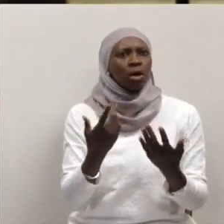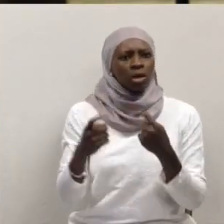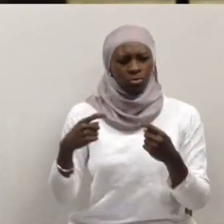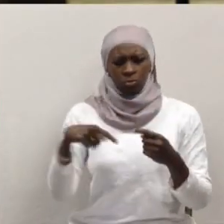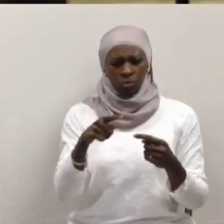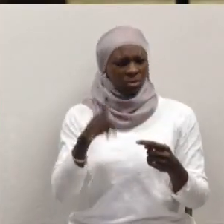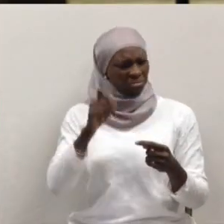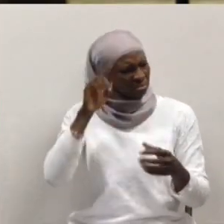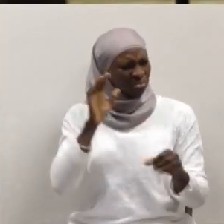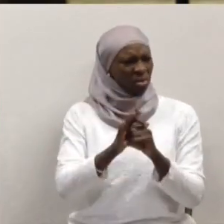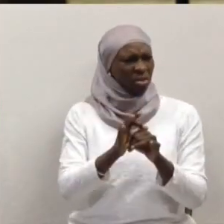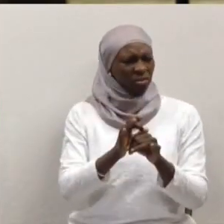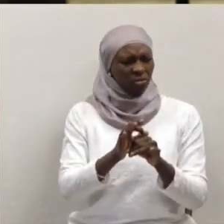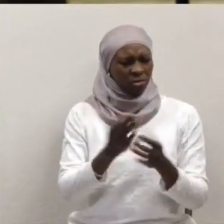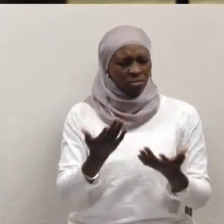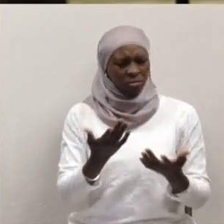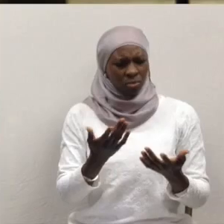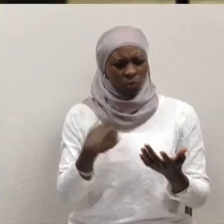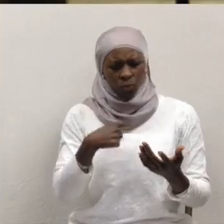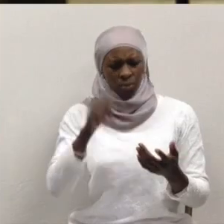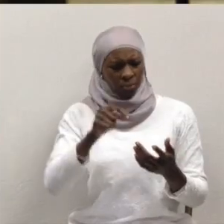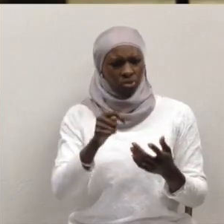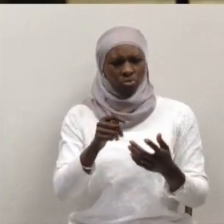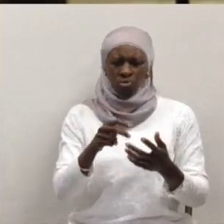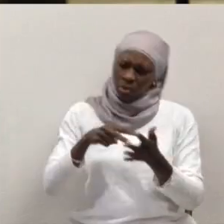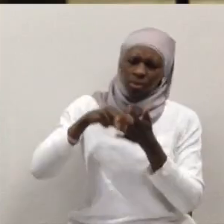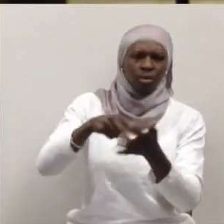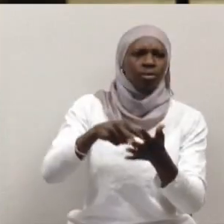fight? As the negotiation was going on,